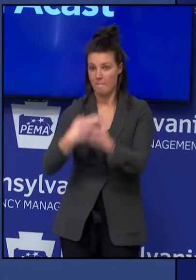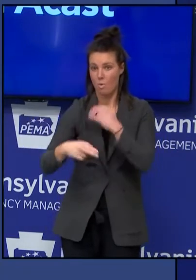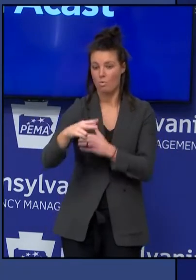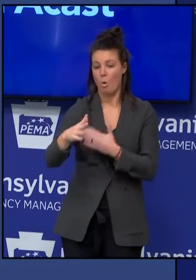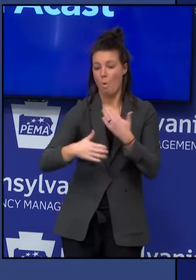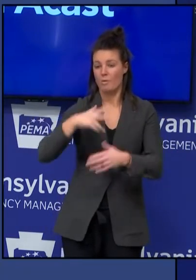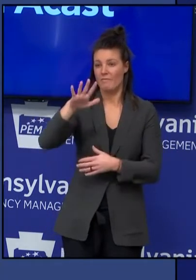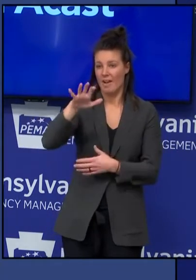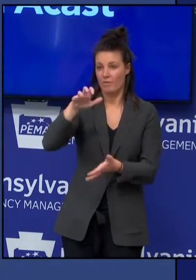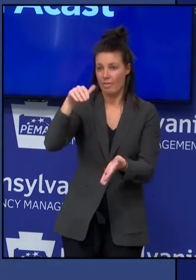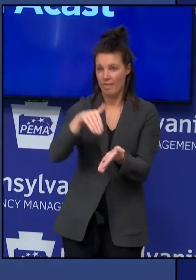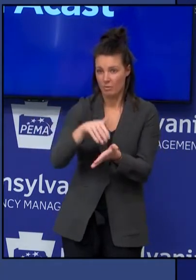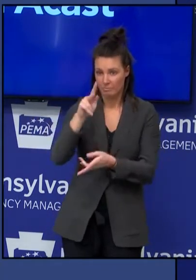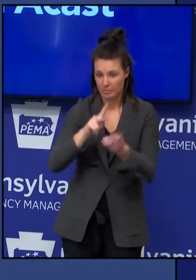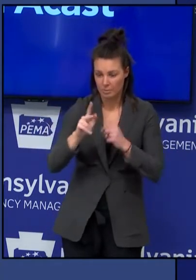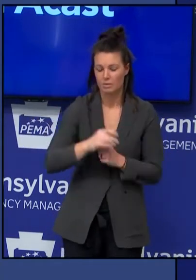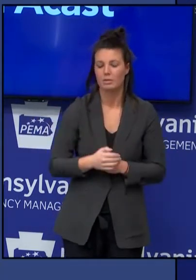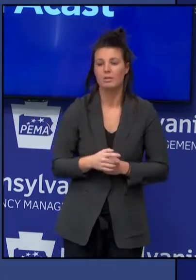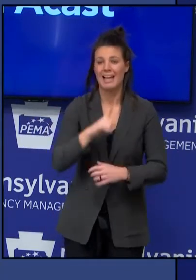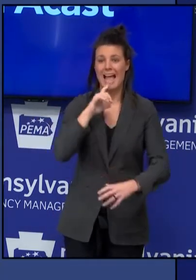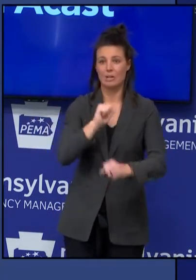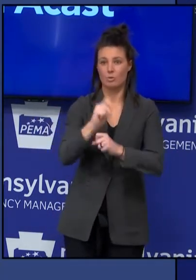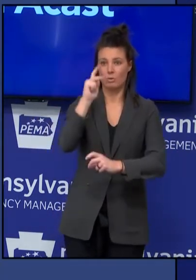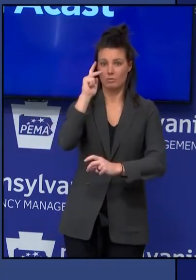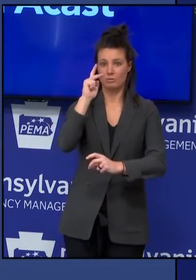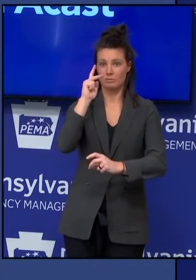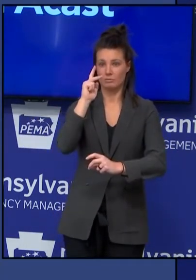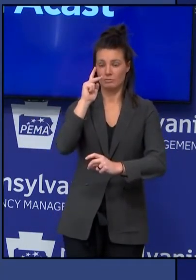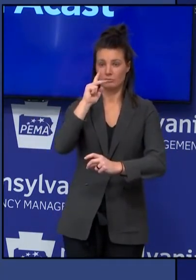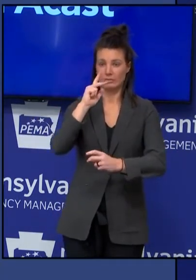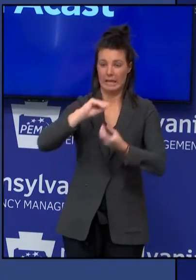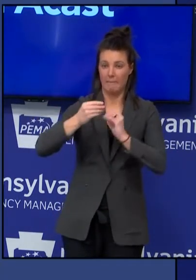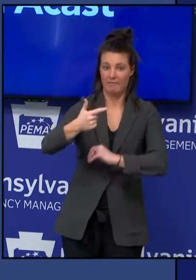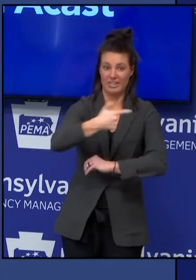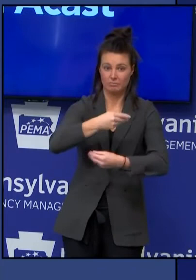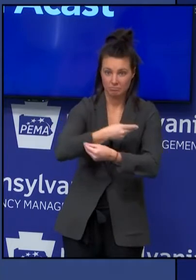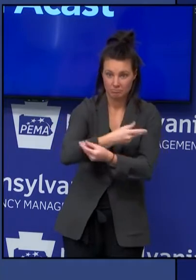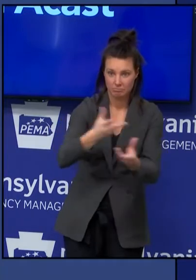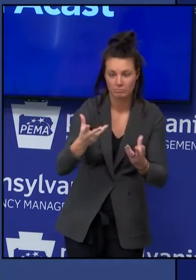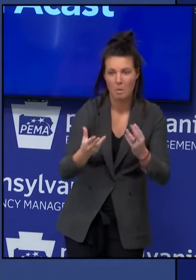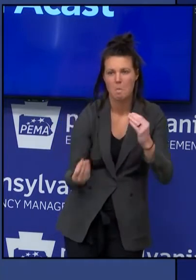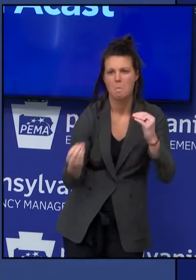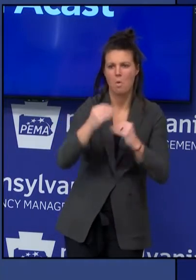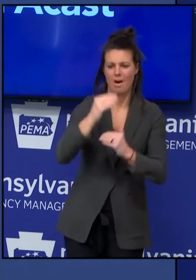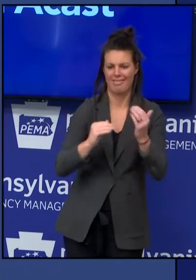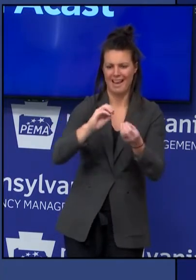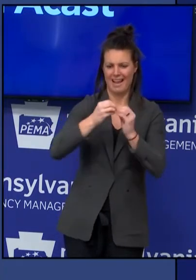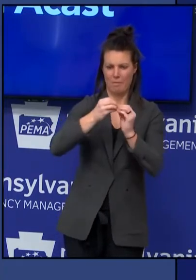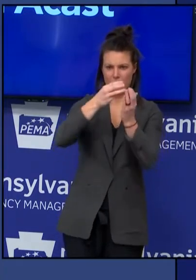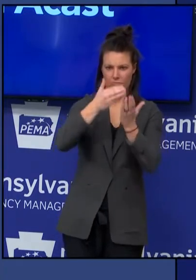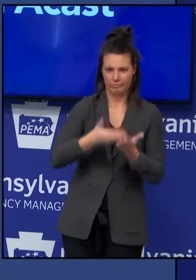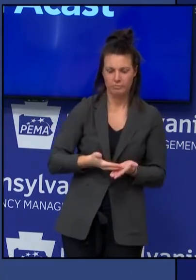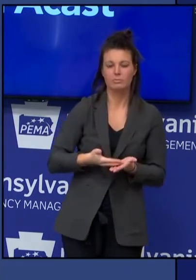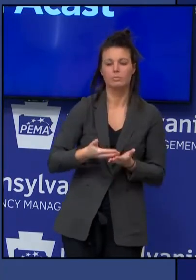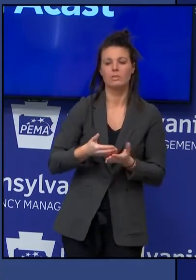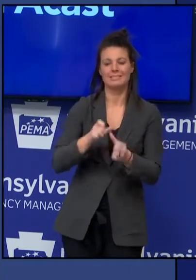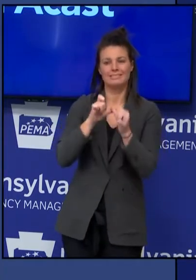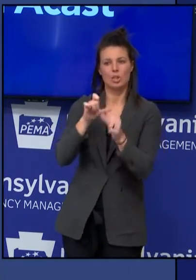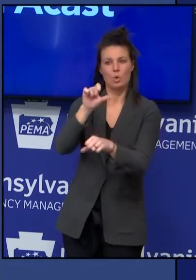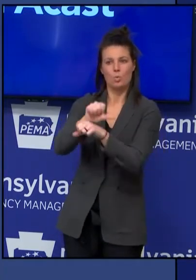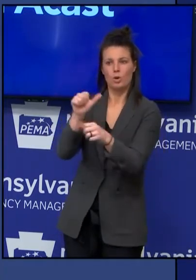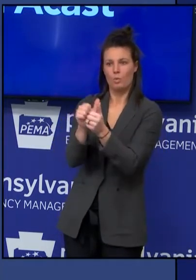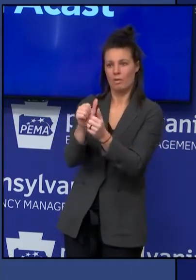vaccinated. We know that the actual number of people vaccinated is higher, and as Secretary Beam said, we're continuing to work with providers